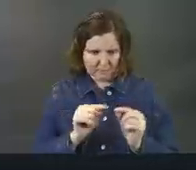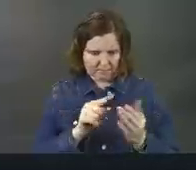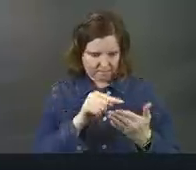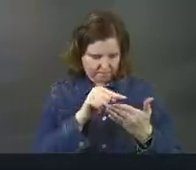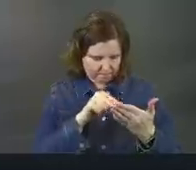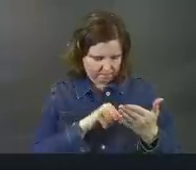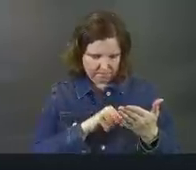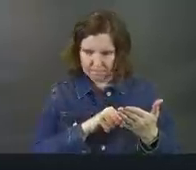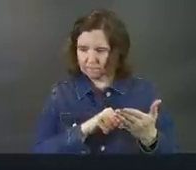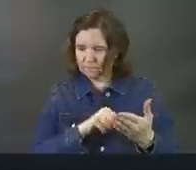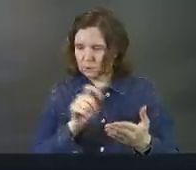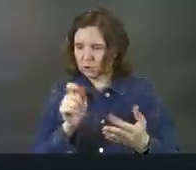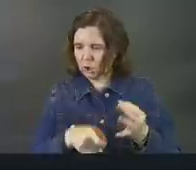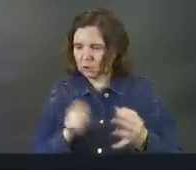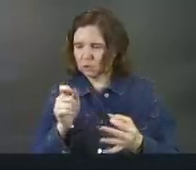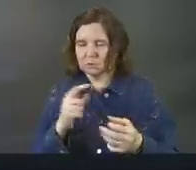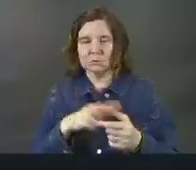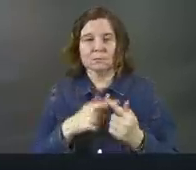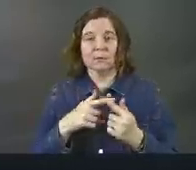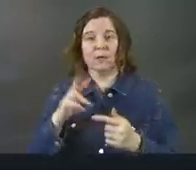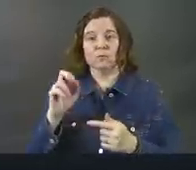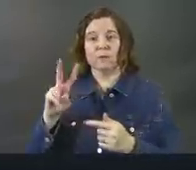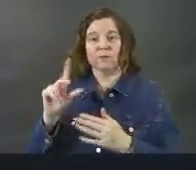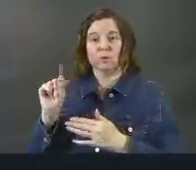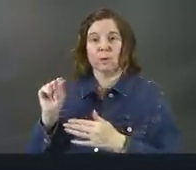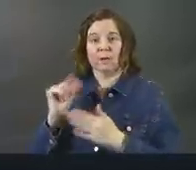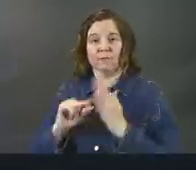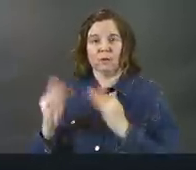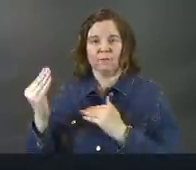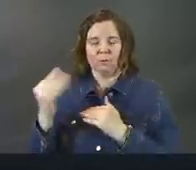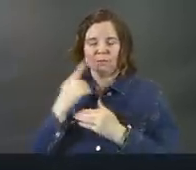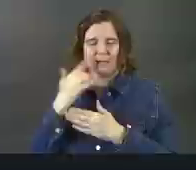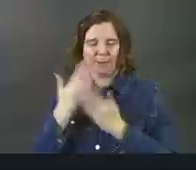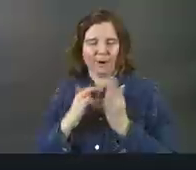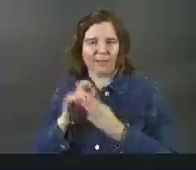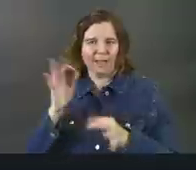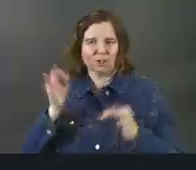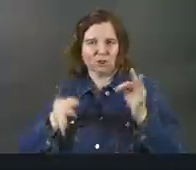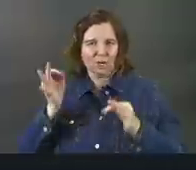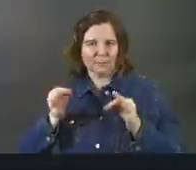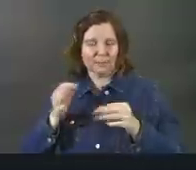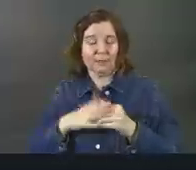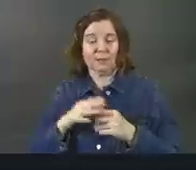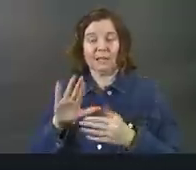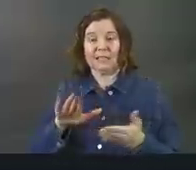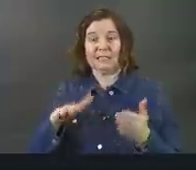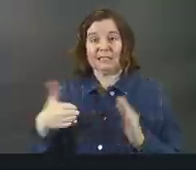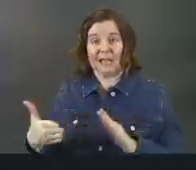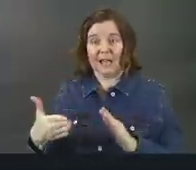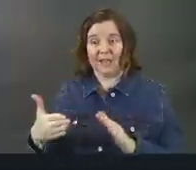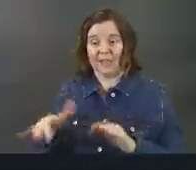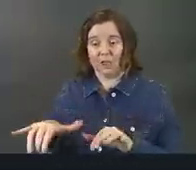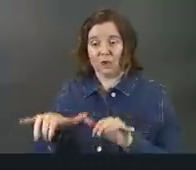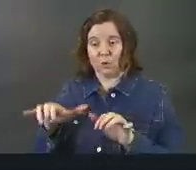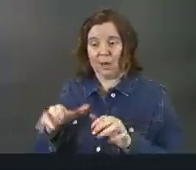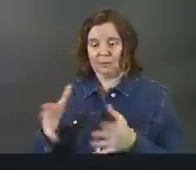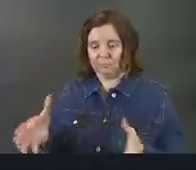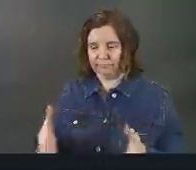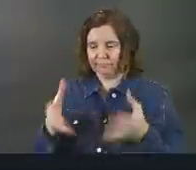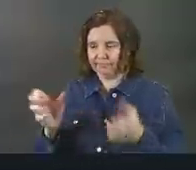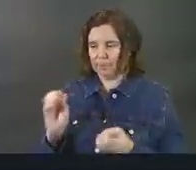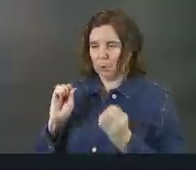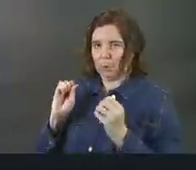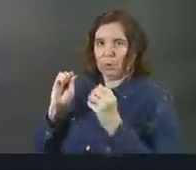books. And then Revelation 20, verse 14. This is a part of that judgment scene. Then death and the grave were